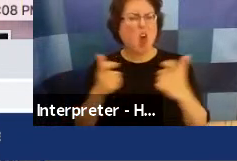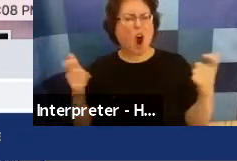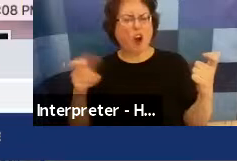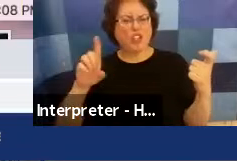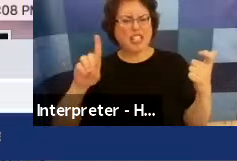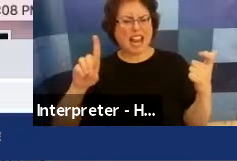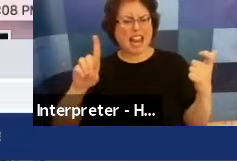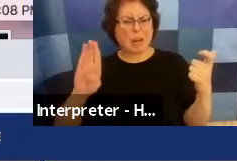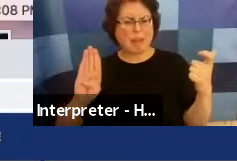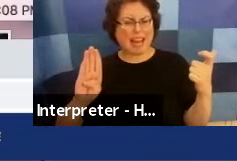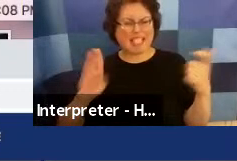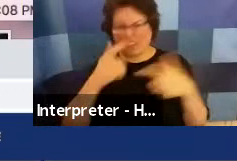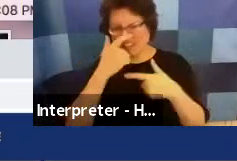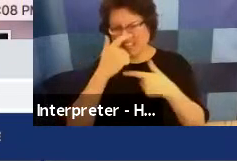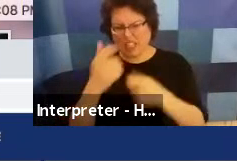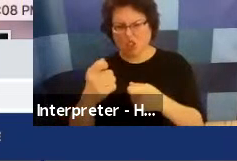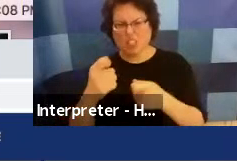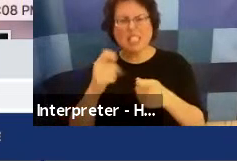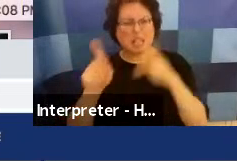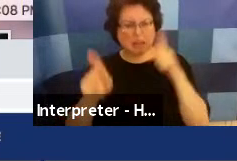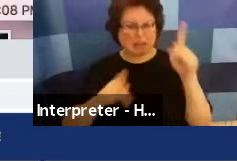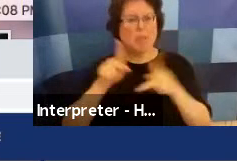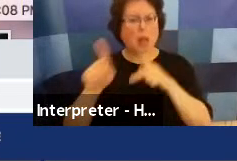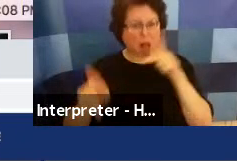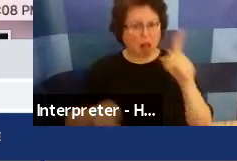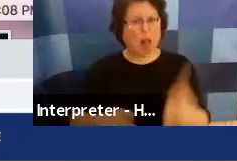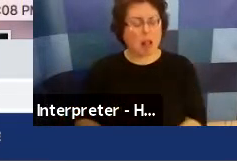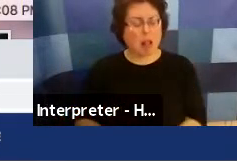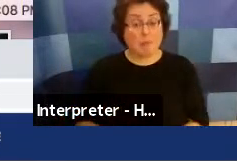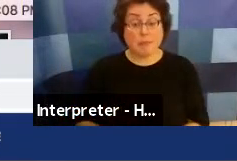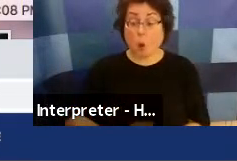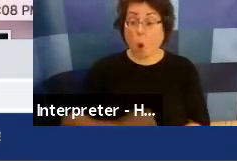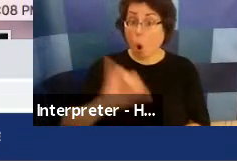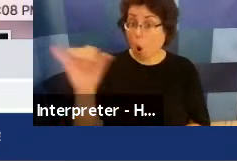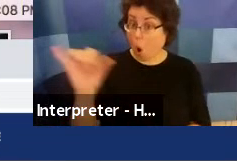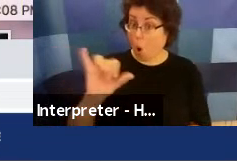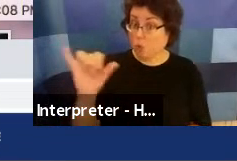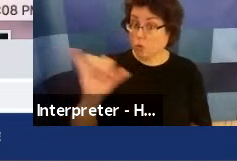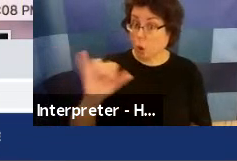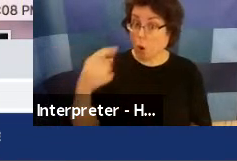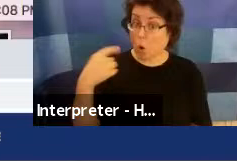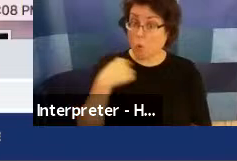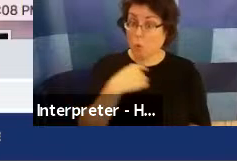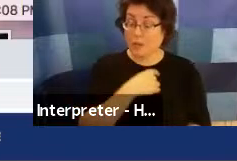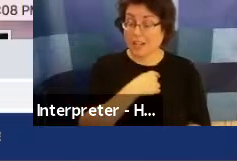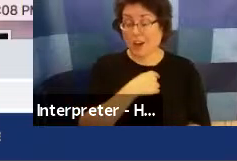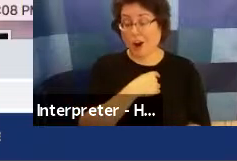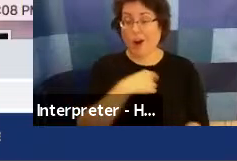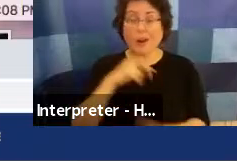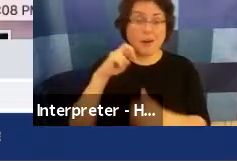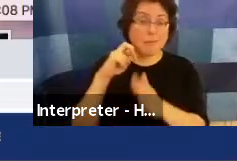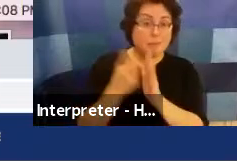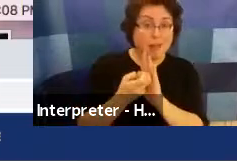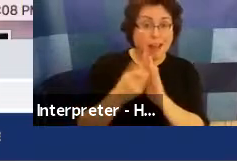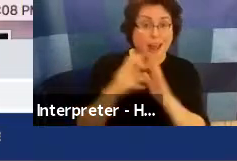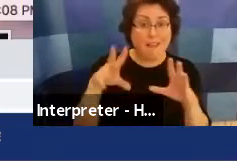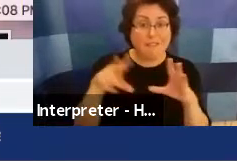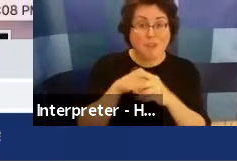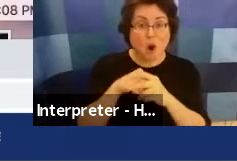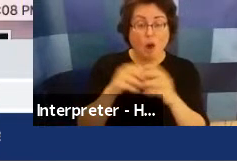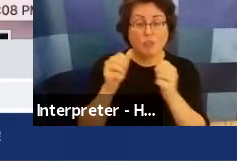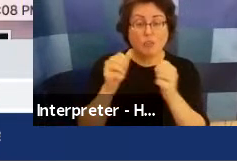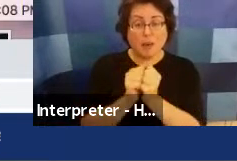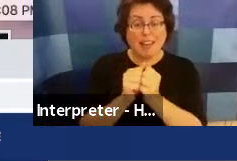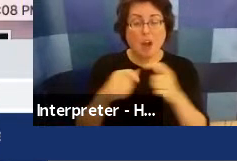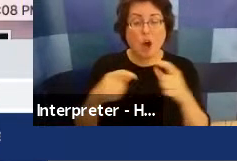interested people. And we're also sort of getting in more with across